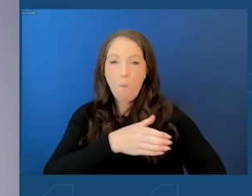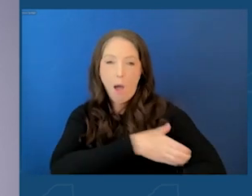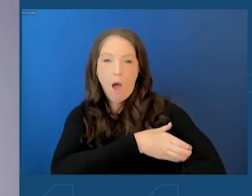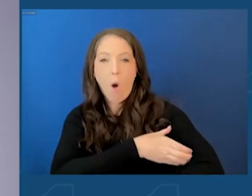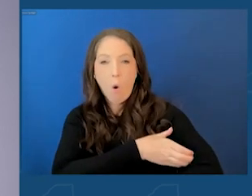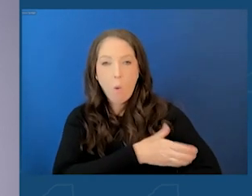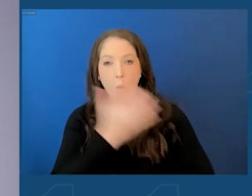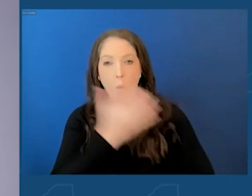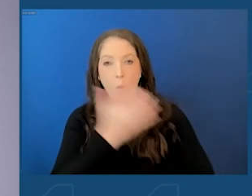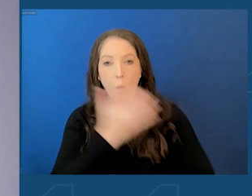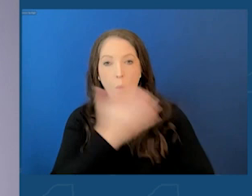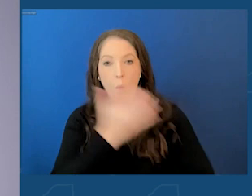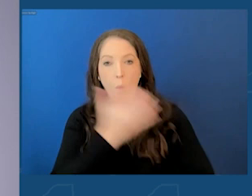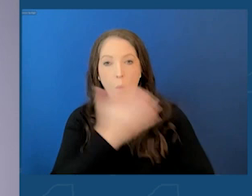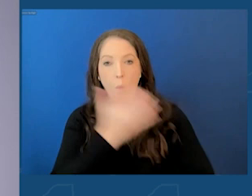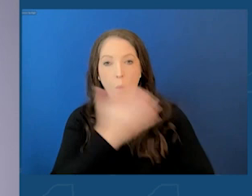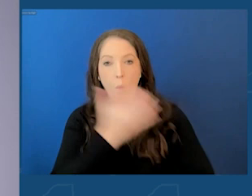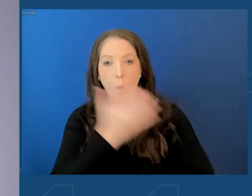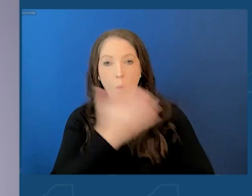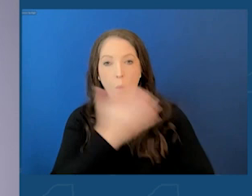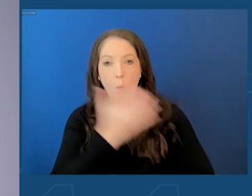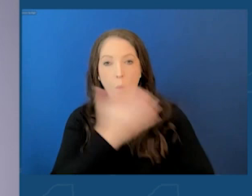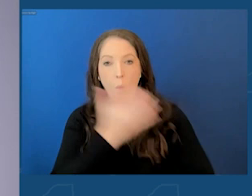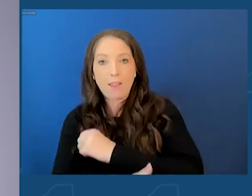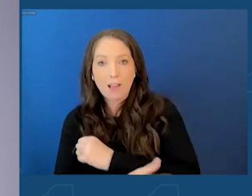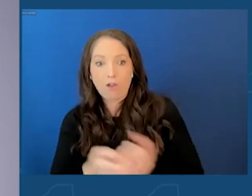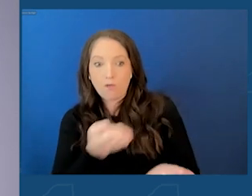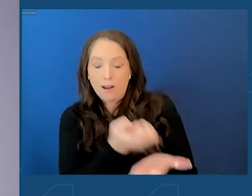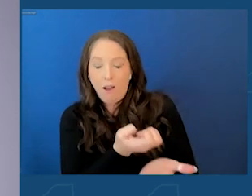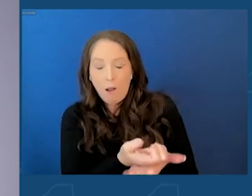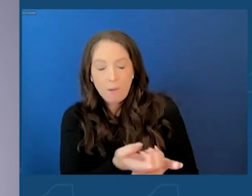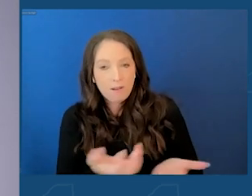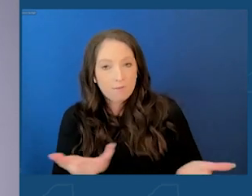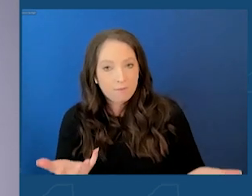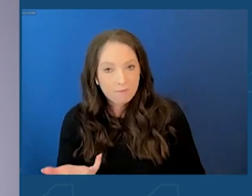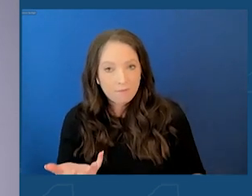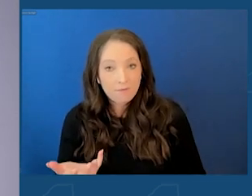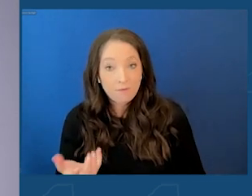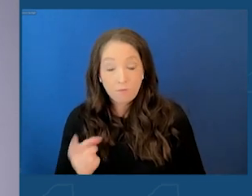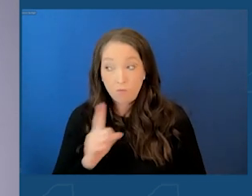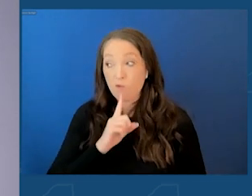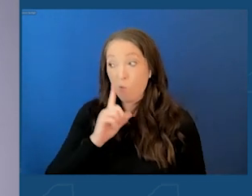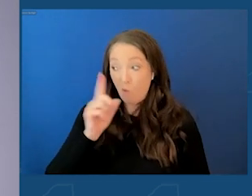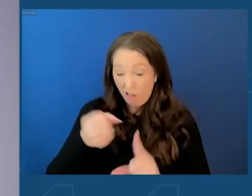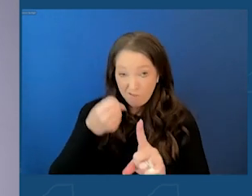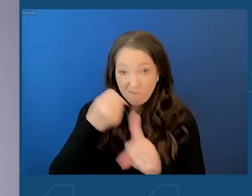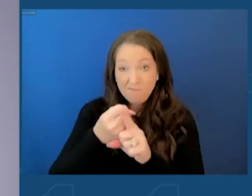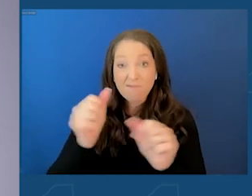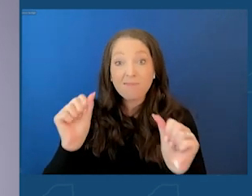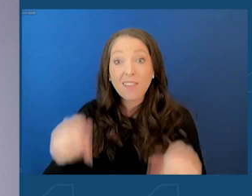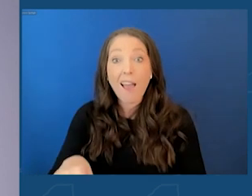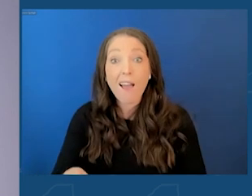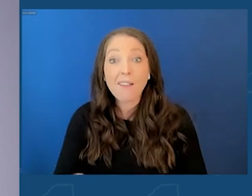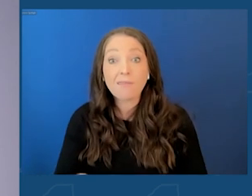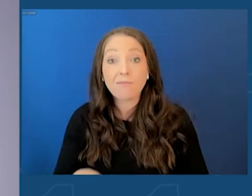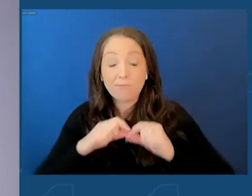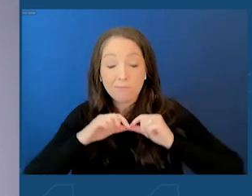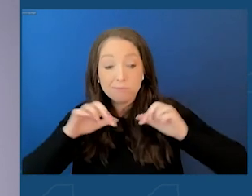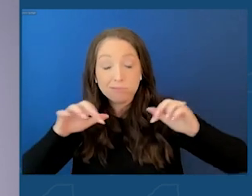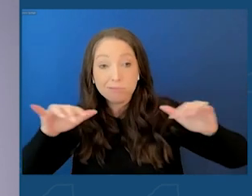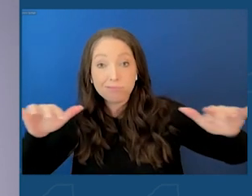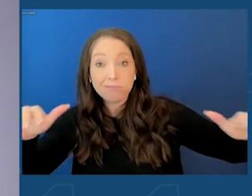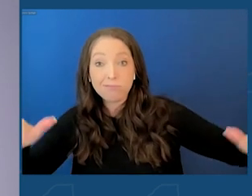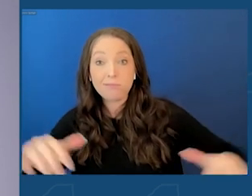the country's economy, you can have a real impact, a broad-based impact. So here we're talking about how to make